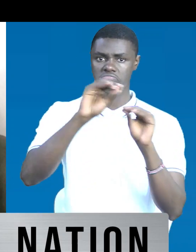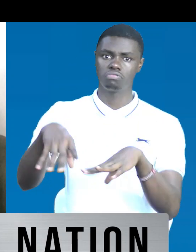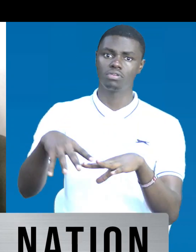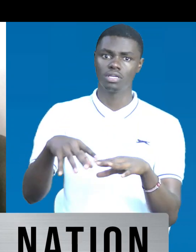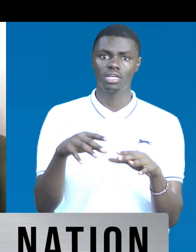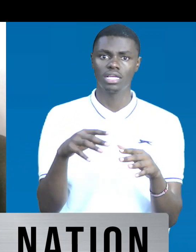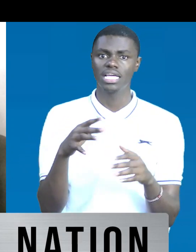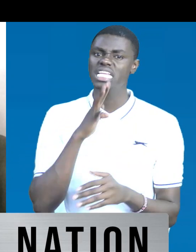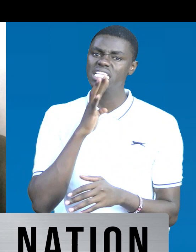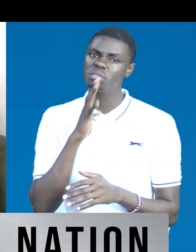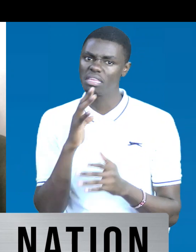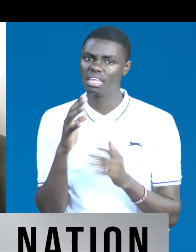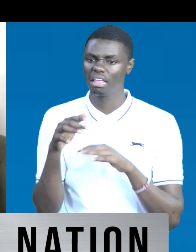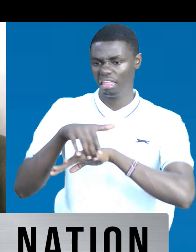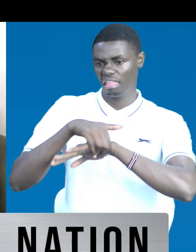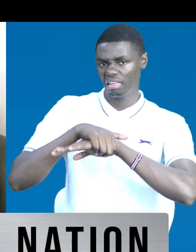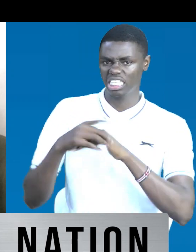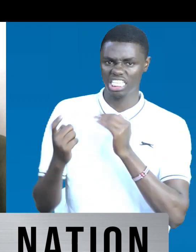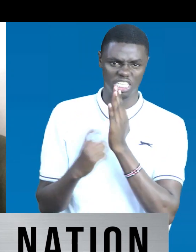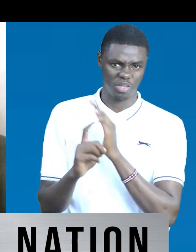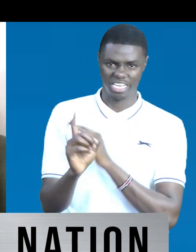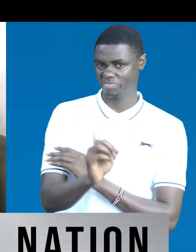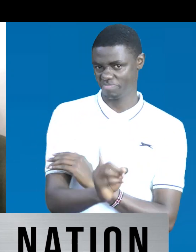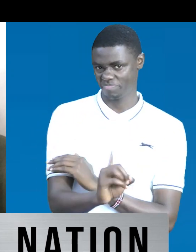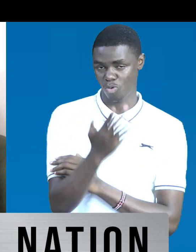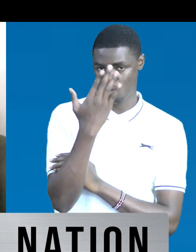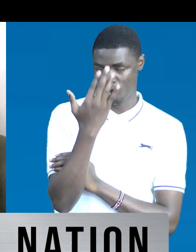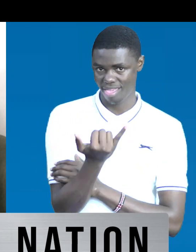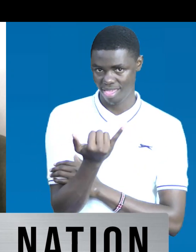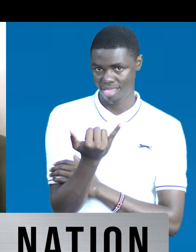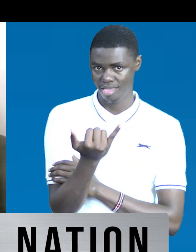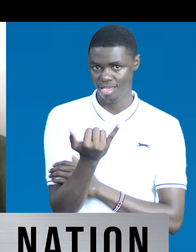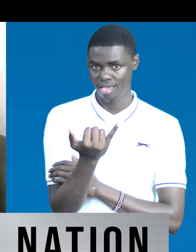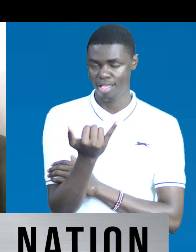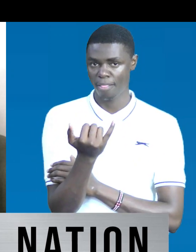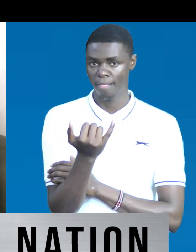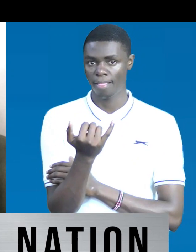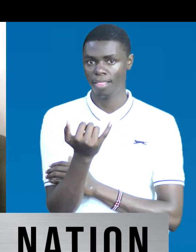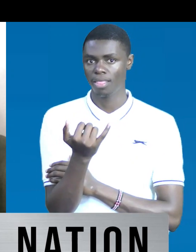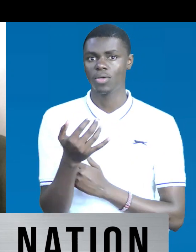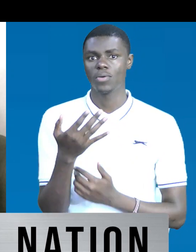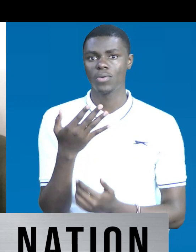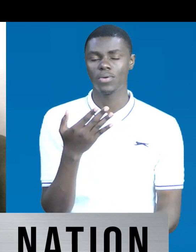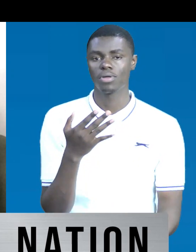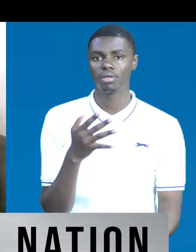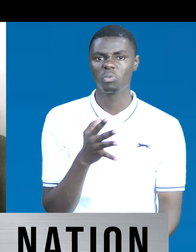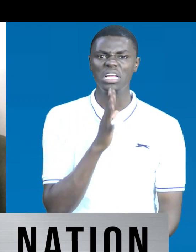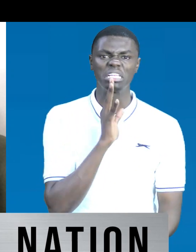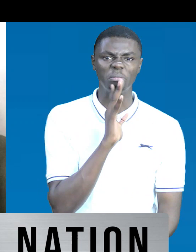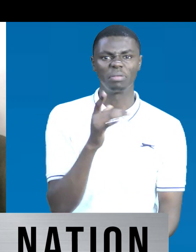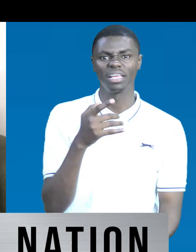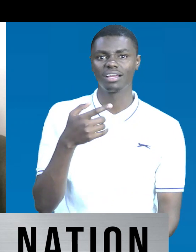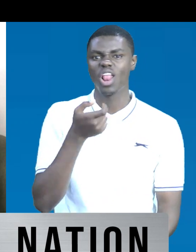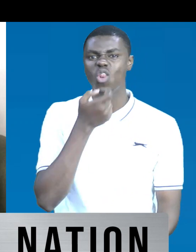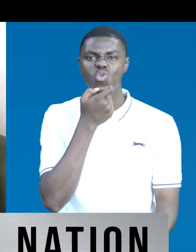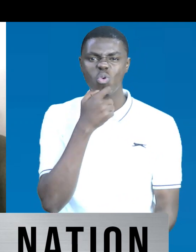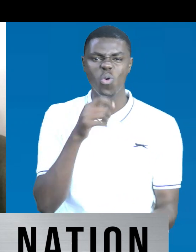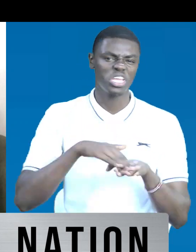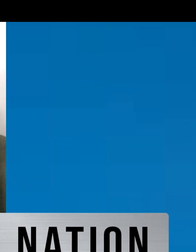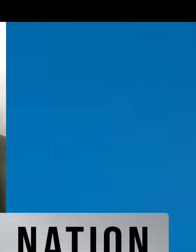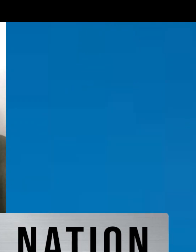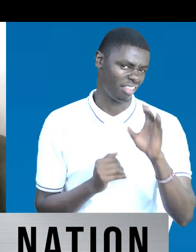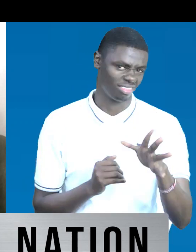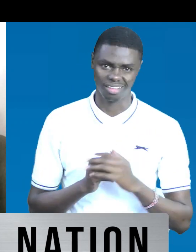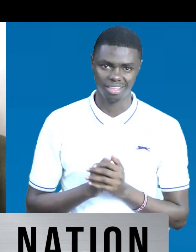they don't speak Swahili. They don't, because this is a country. Do they speak Luo or Kikuyu? No,